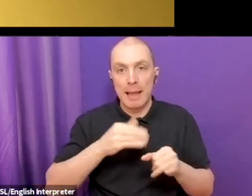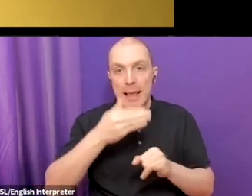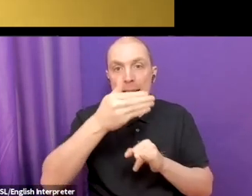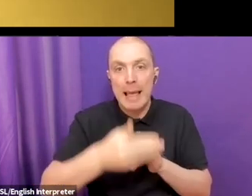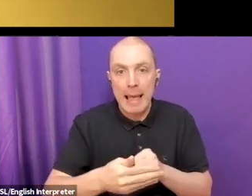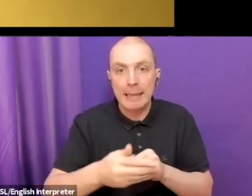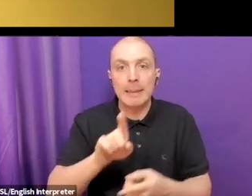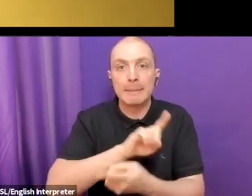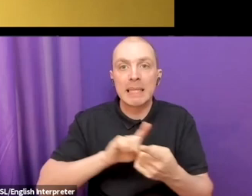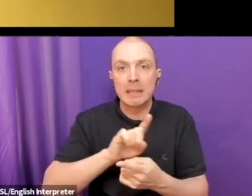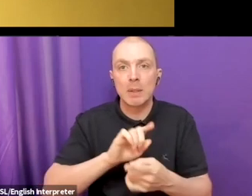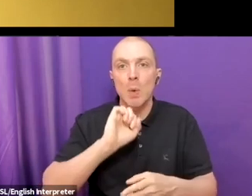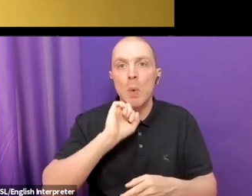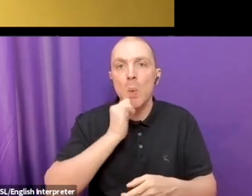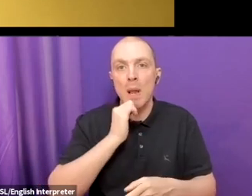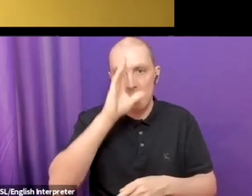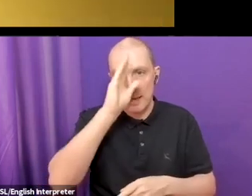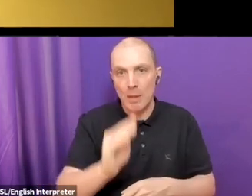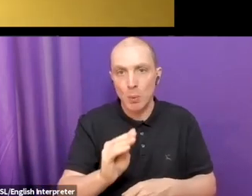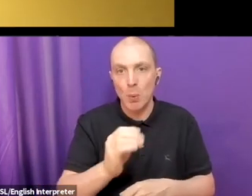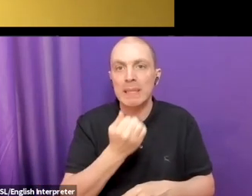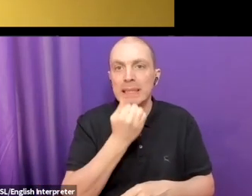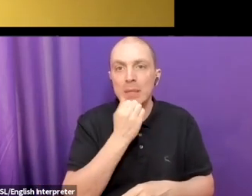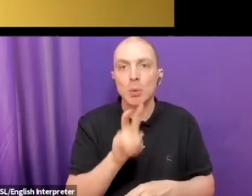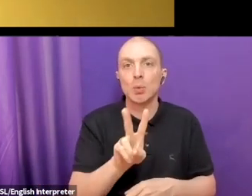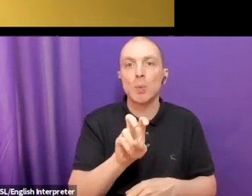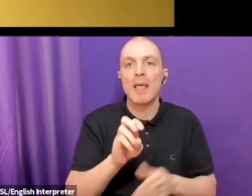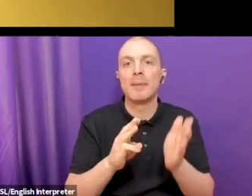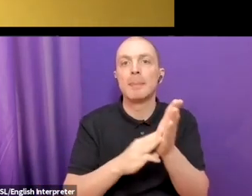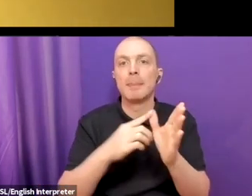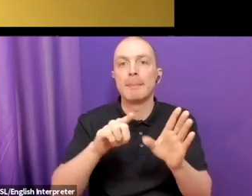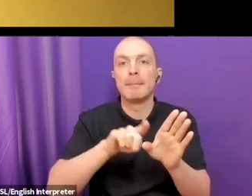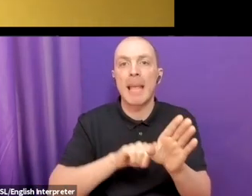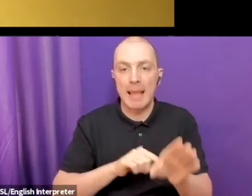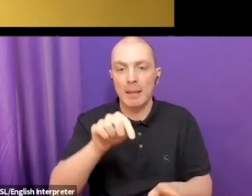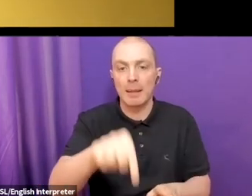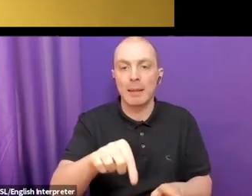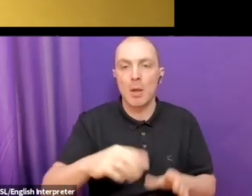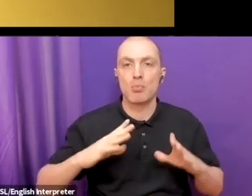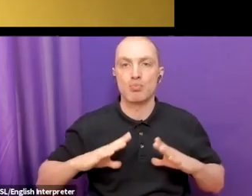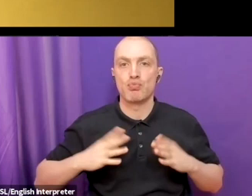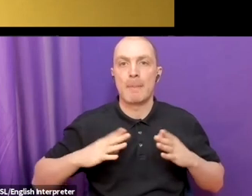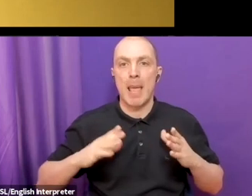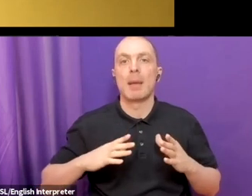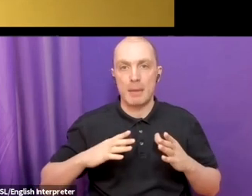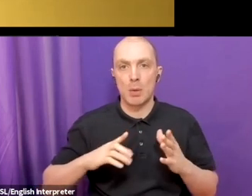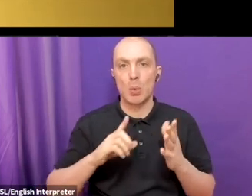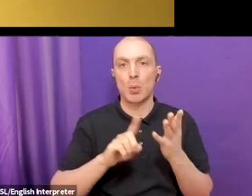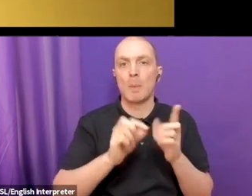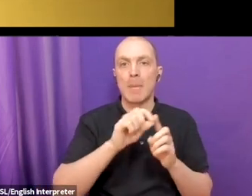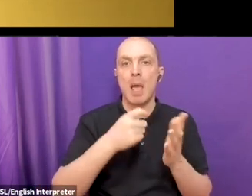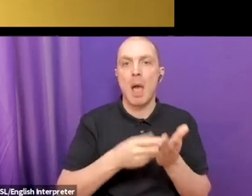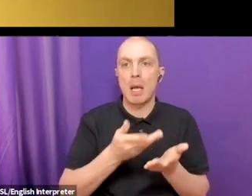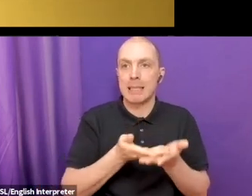next session on the 12th of May on the preparation of the UPR submission and our plans for civil